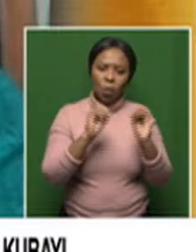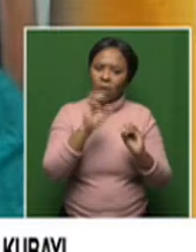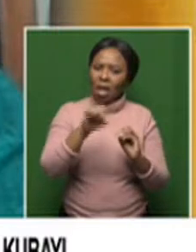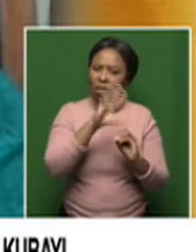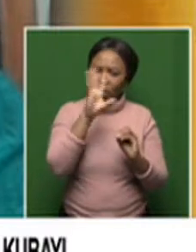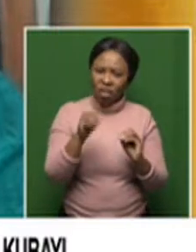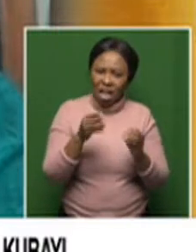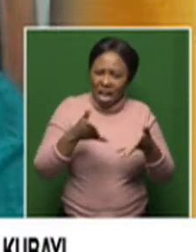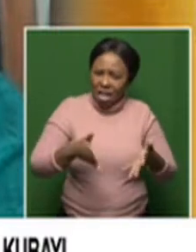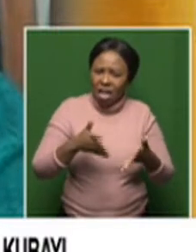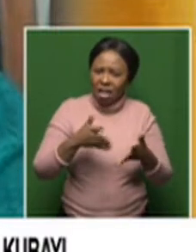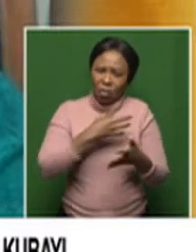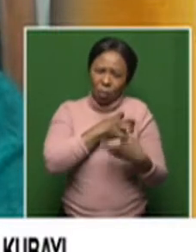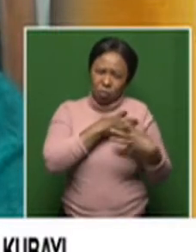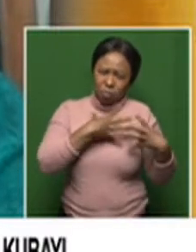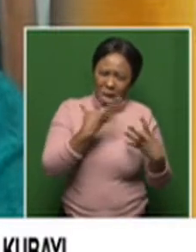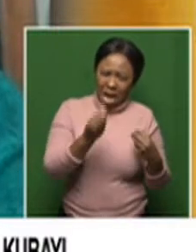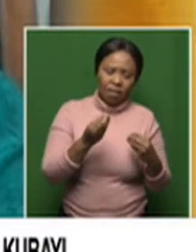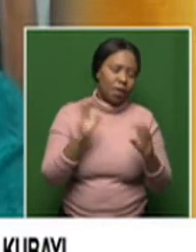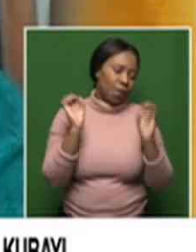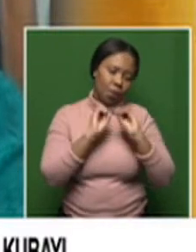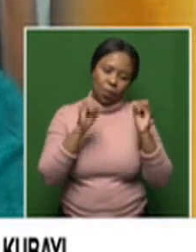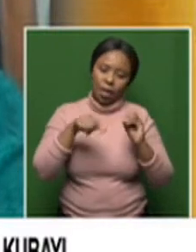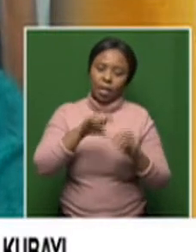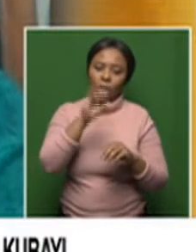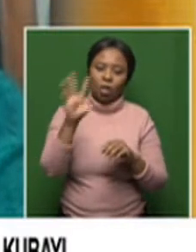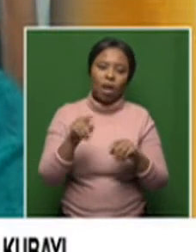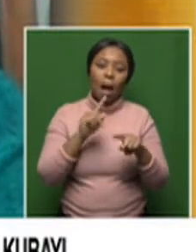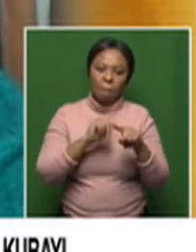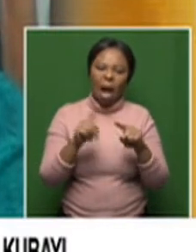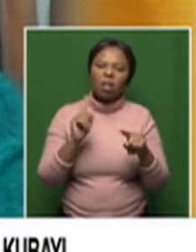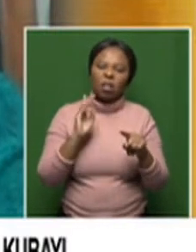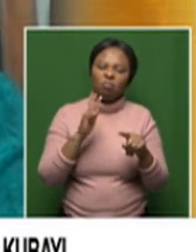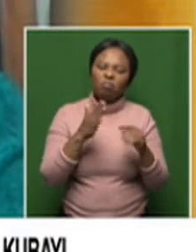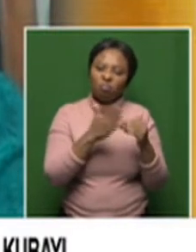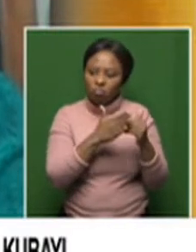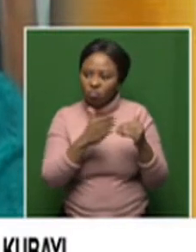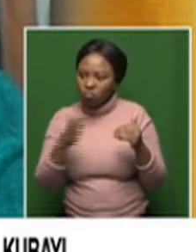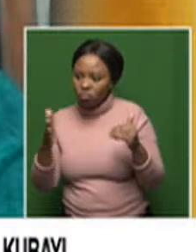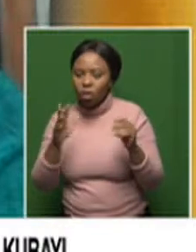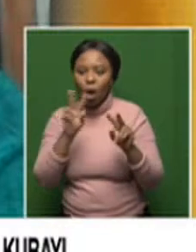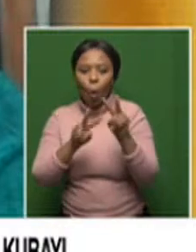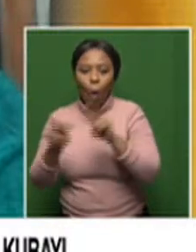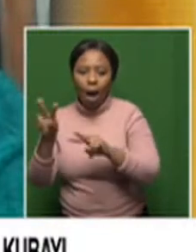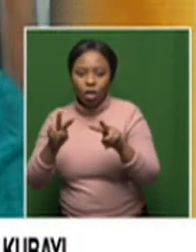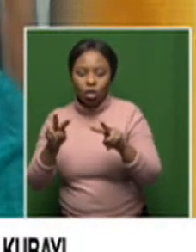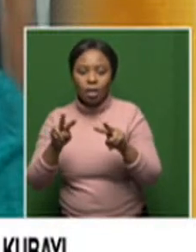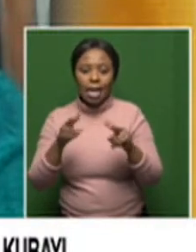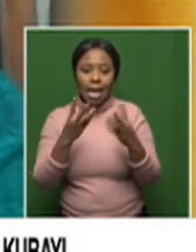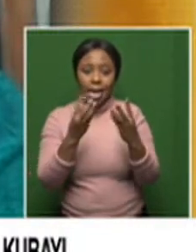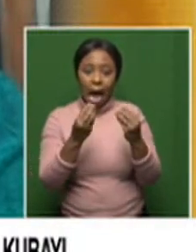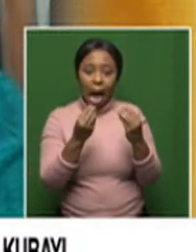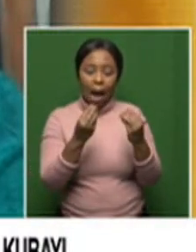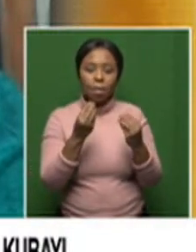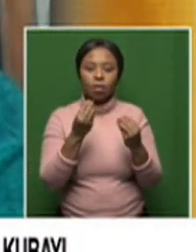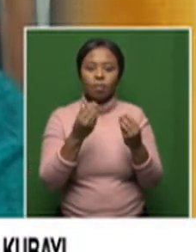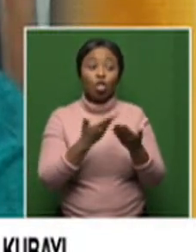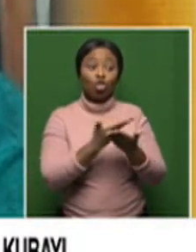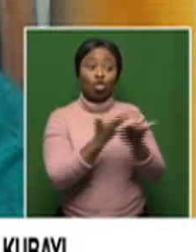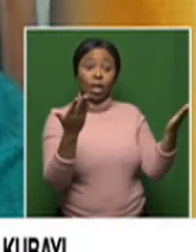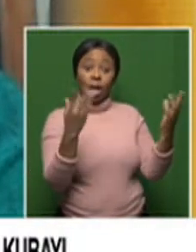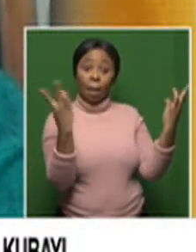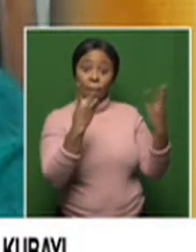such cases. We will, of course, watch the space closely when we vaccinate large numbers of the general